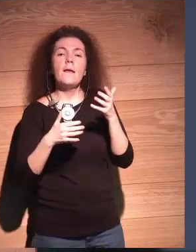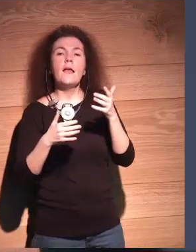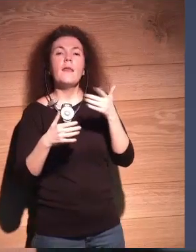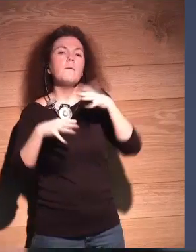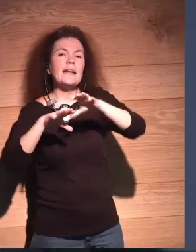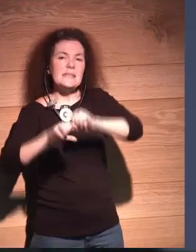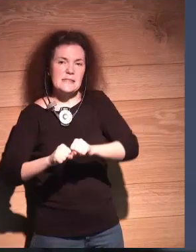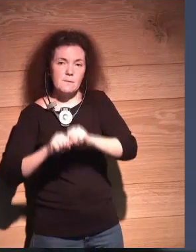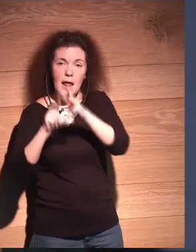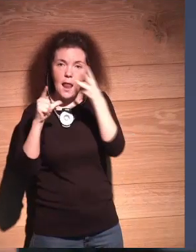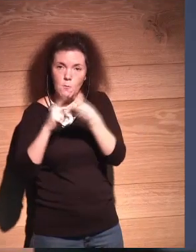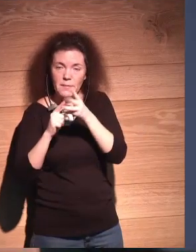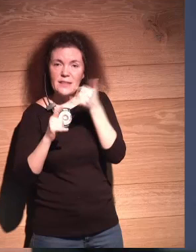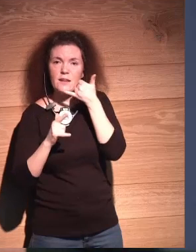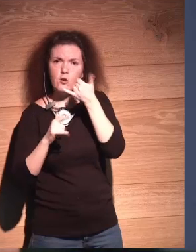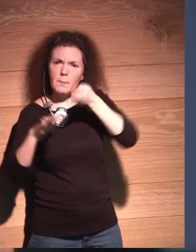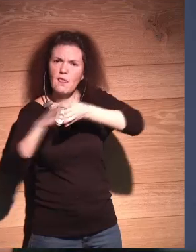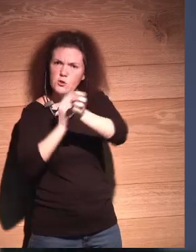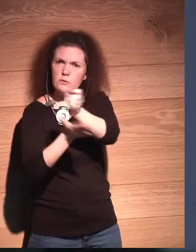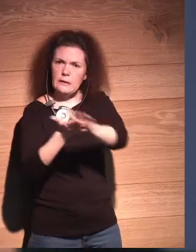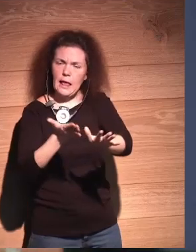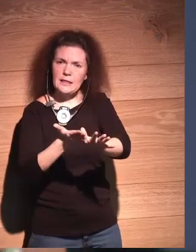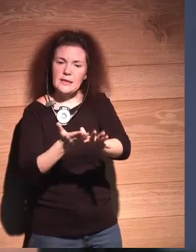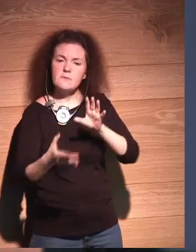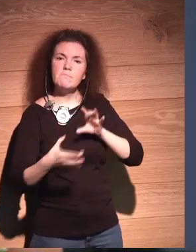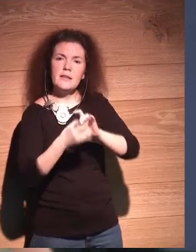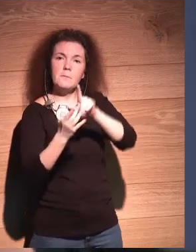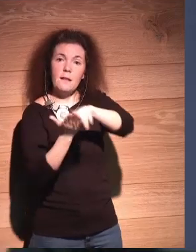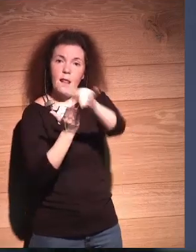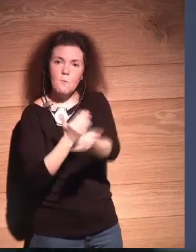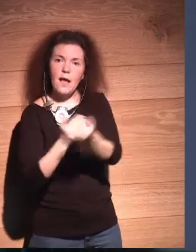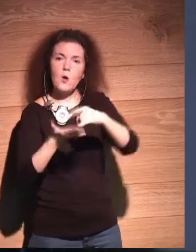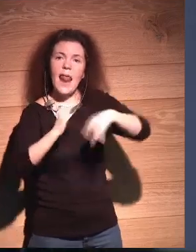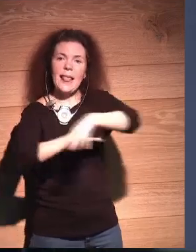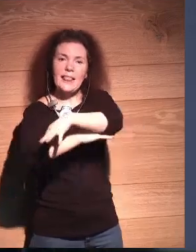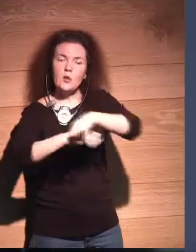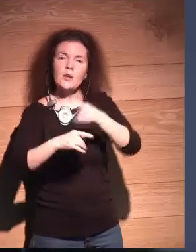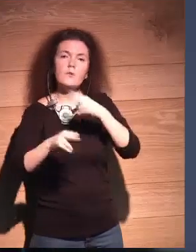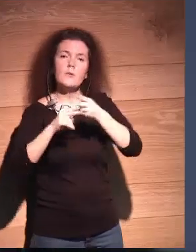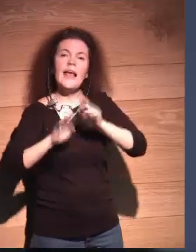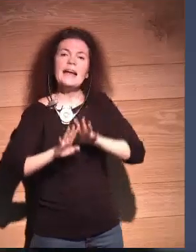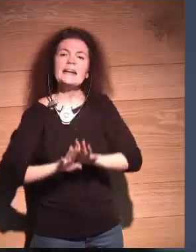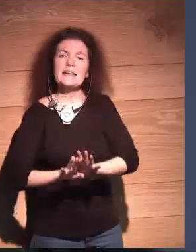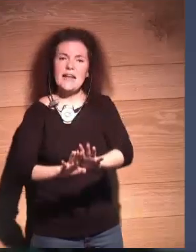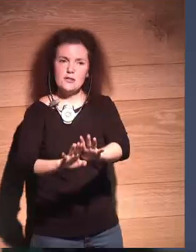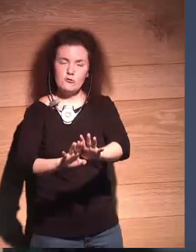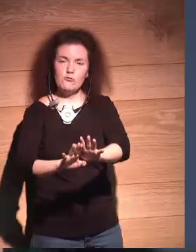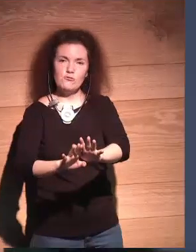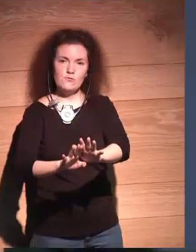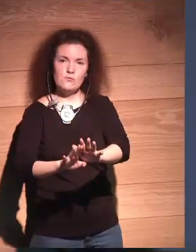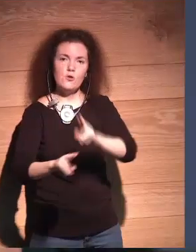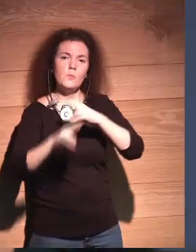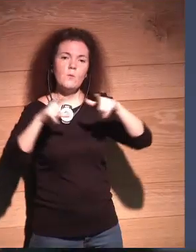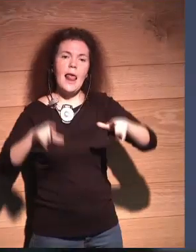the artwork that we are presenting here. You have to book the slot in the website from Espacio Fundación Telefónica. It's